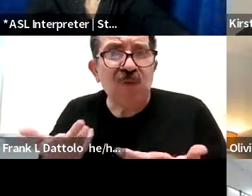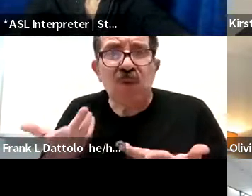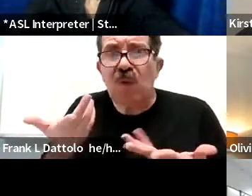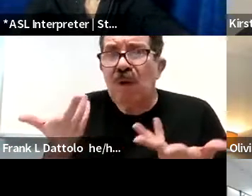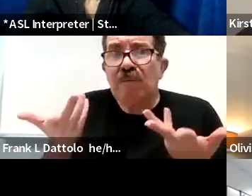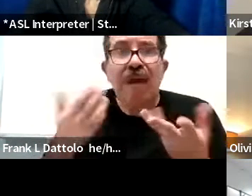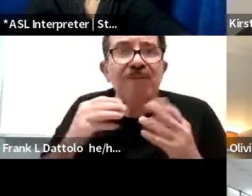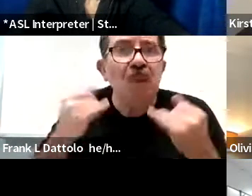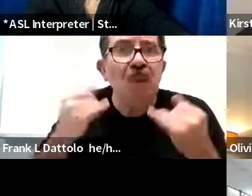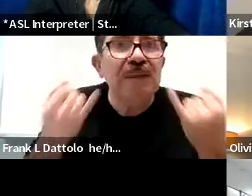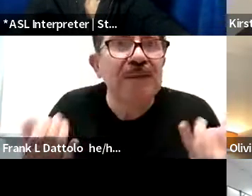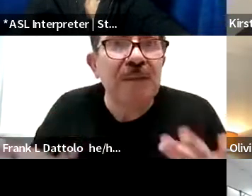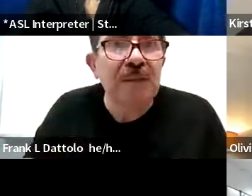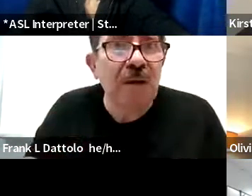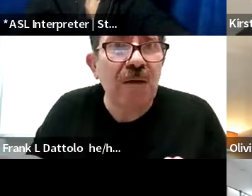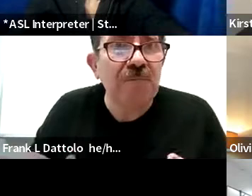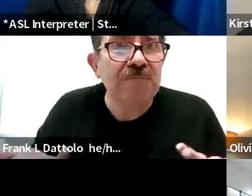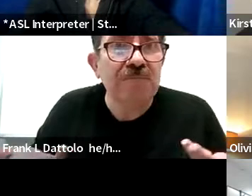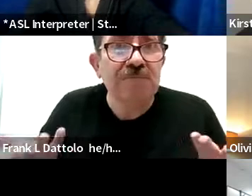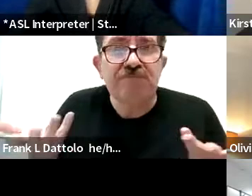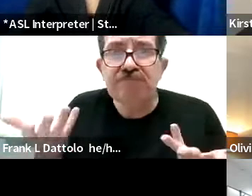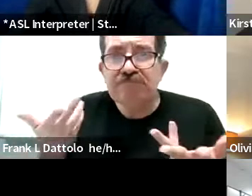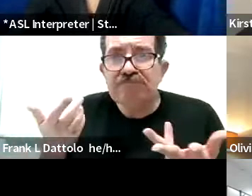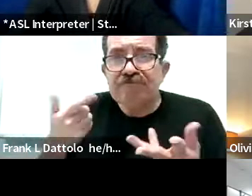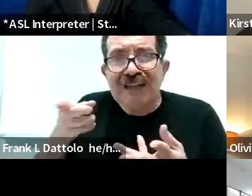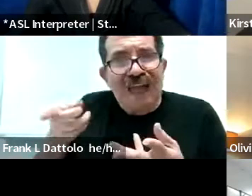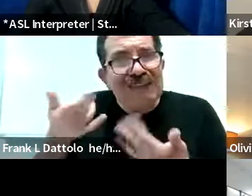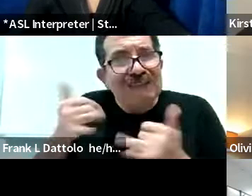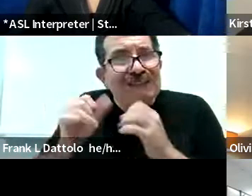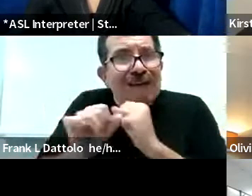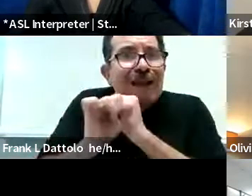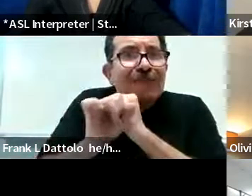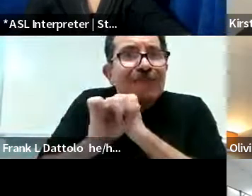Would I know the people who are also in attendance? I have no idea.